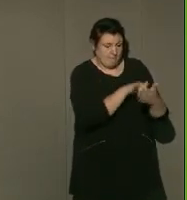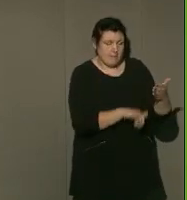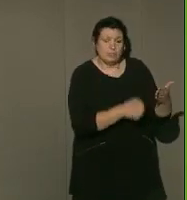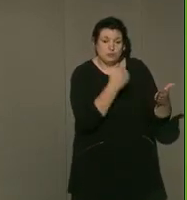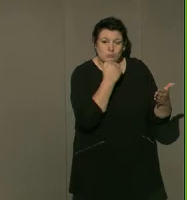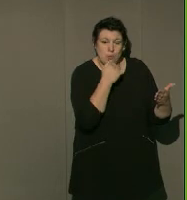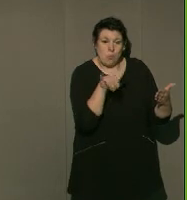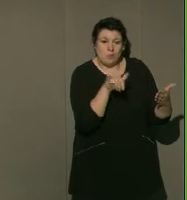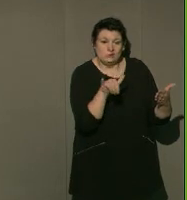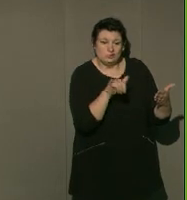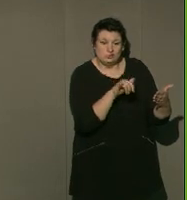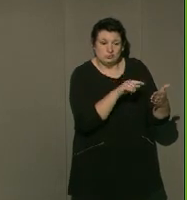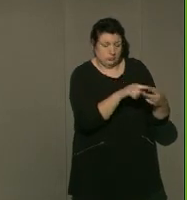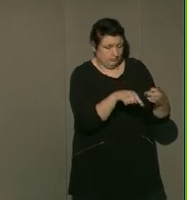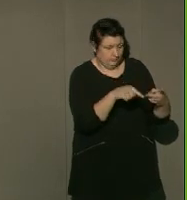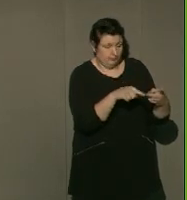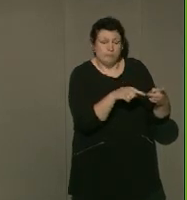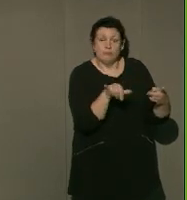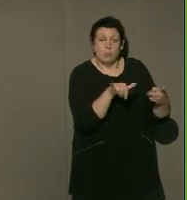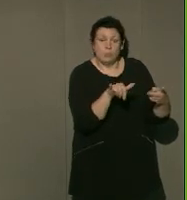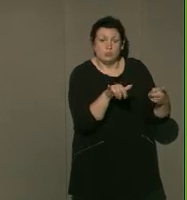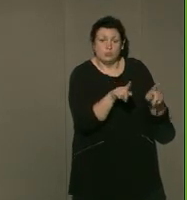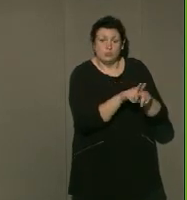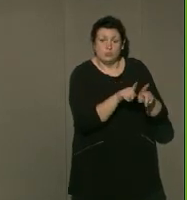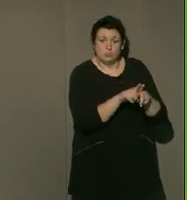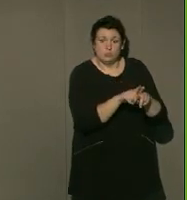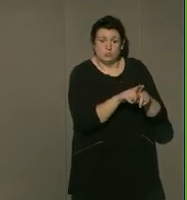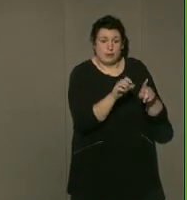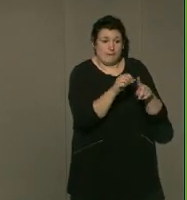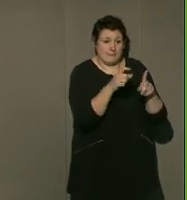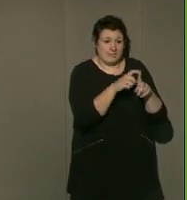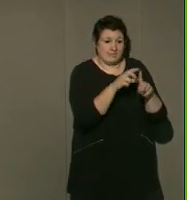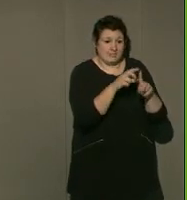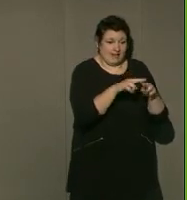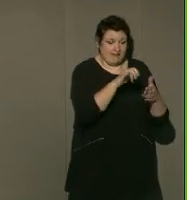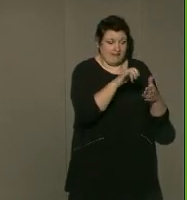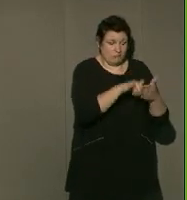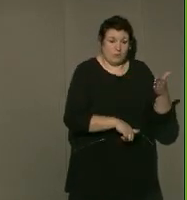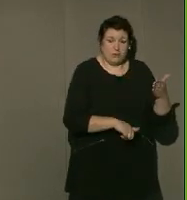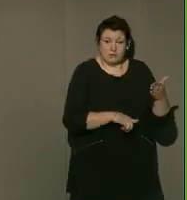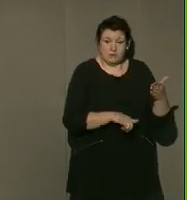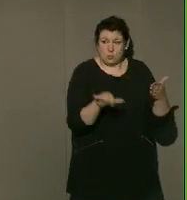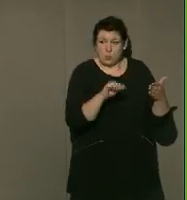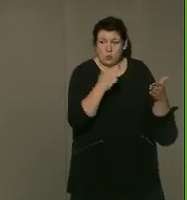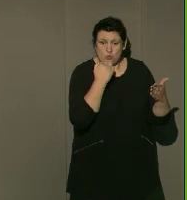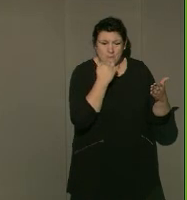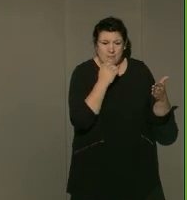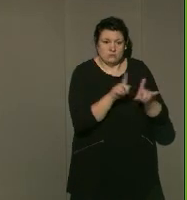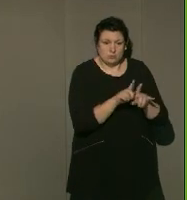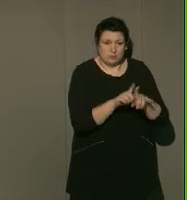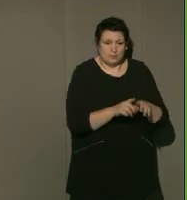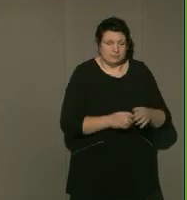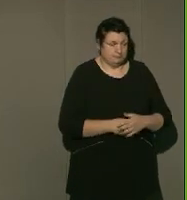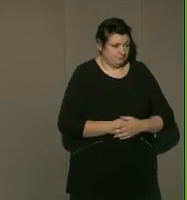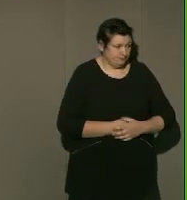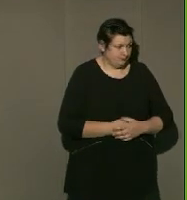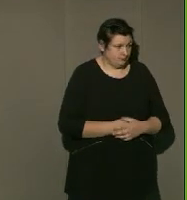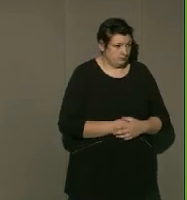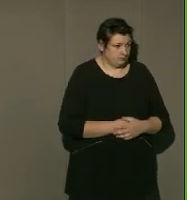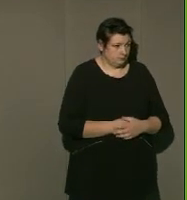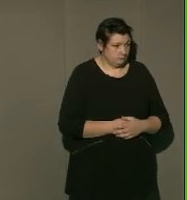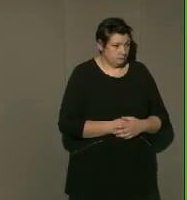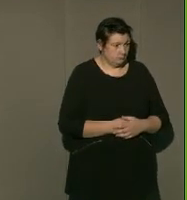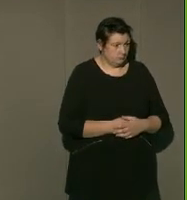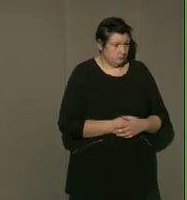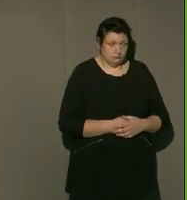and I will also tell you on what page of the PDF document it is, just to kind of help you to navigate your way through. Thank you very much